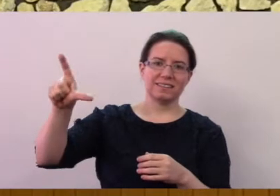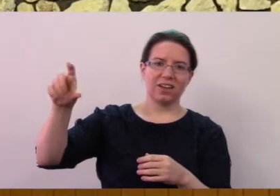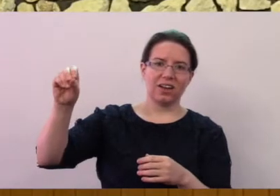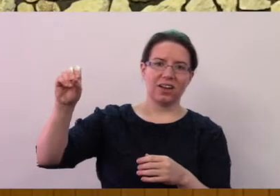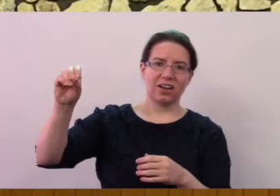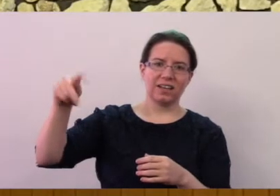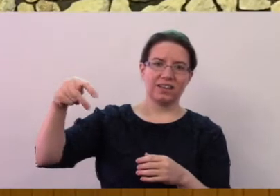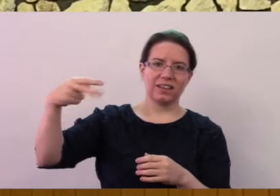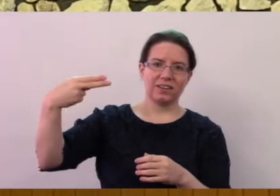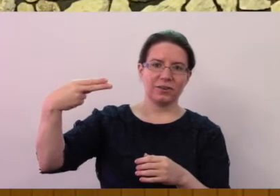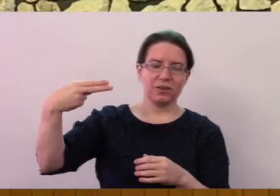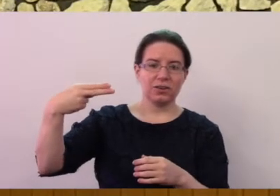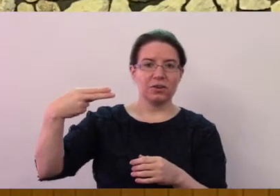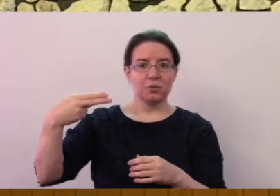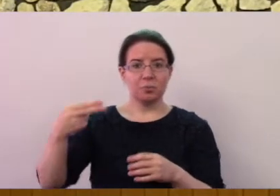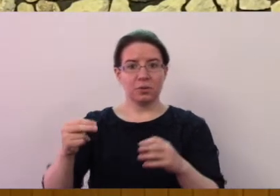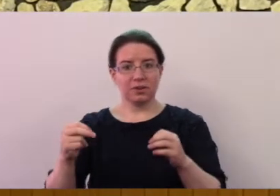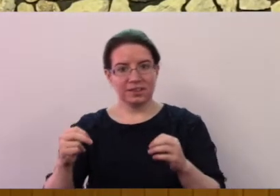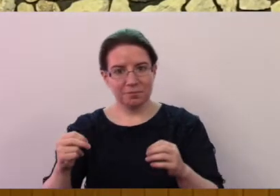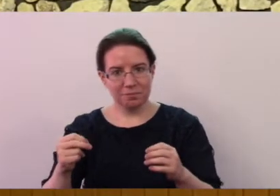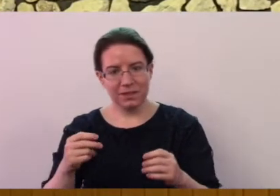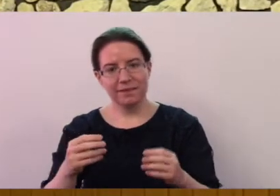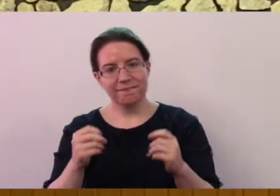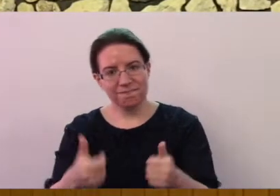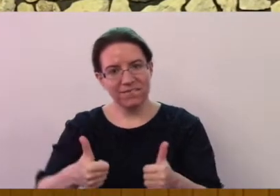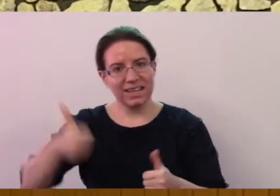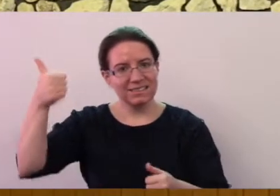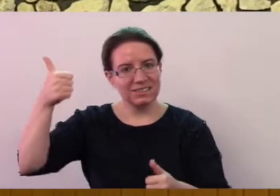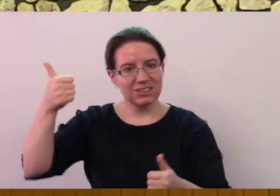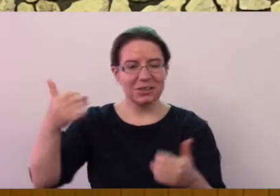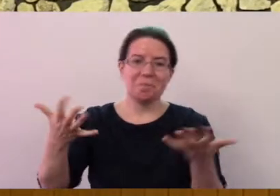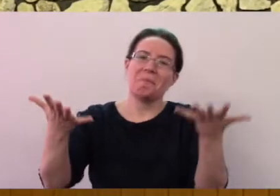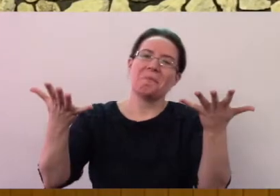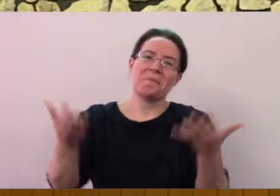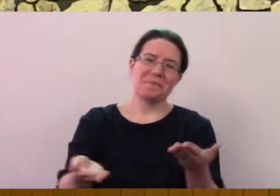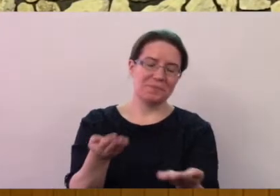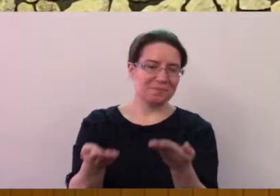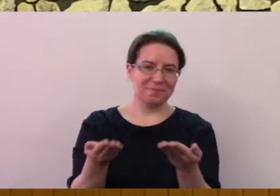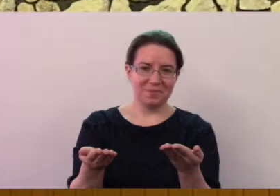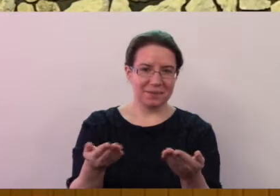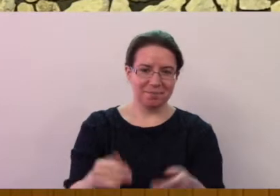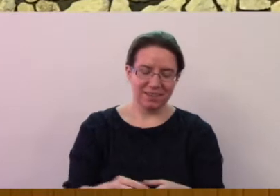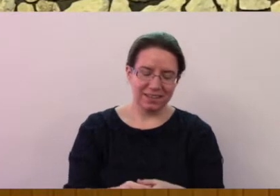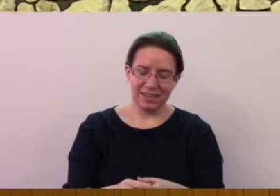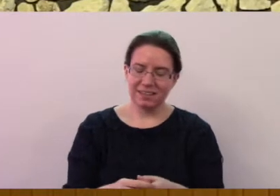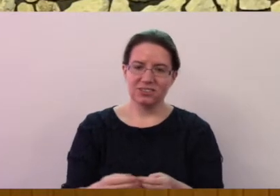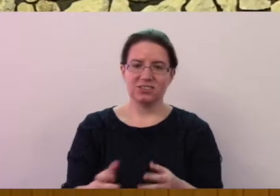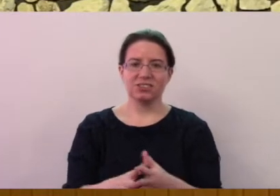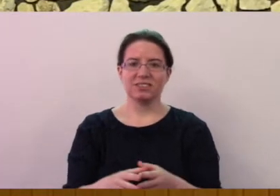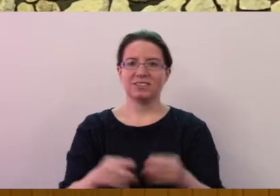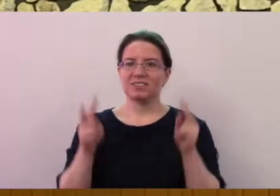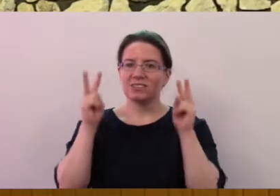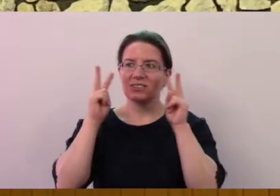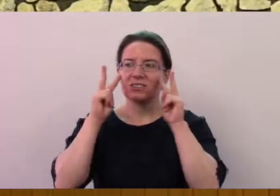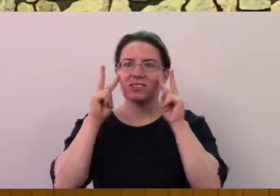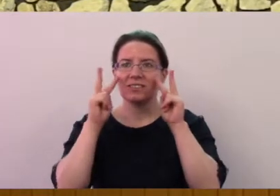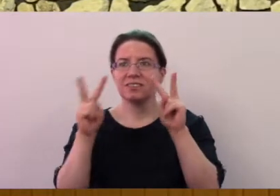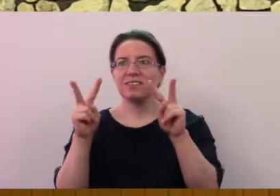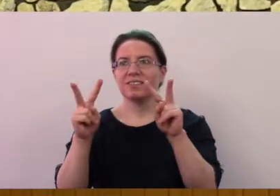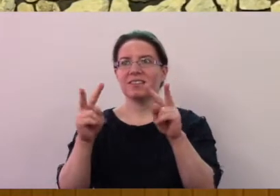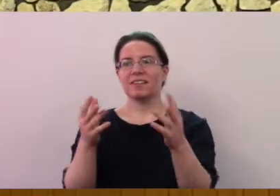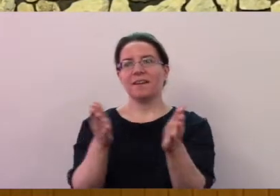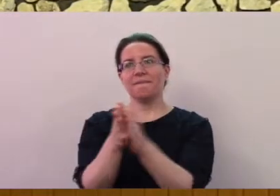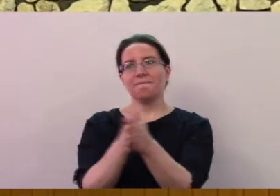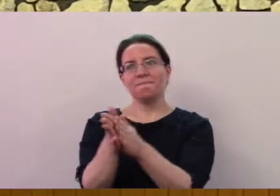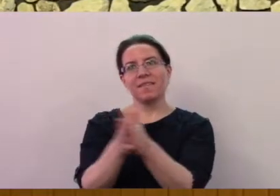going to be perfect. Amen. And what a world it is going to be. What a world the Lord has in Amen. Store for us. You know,